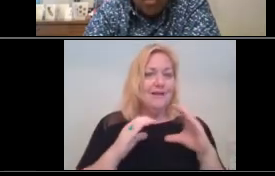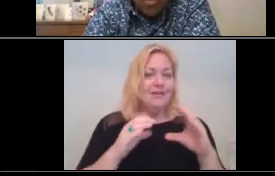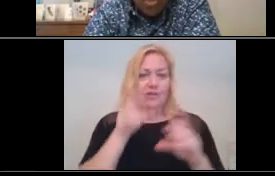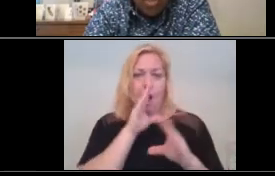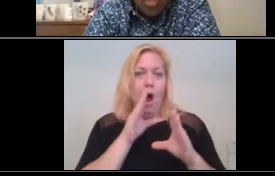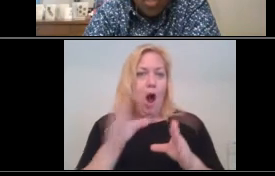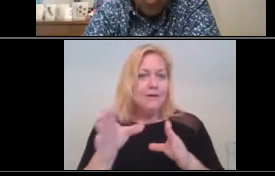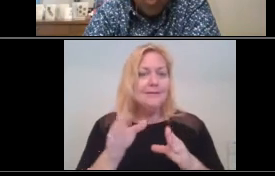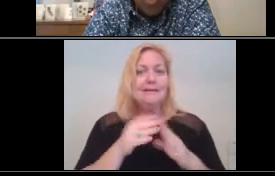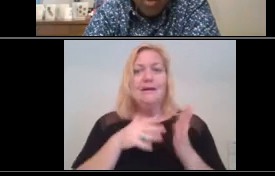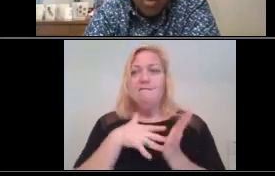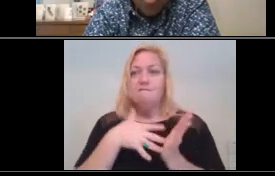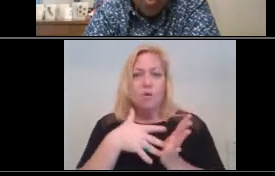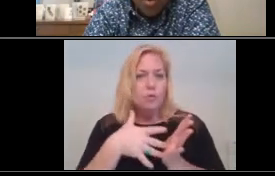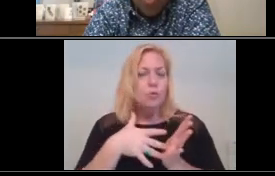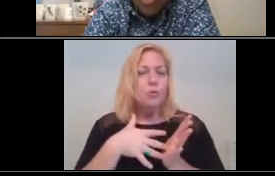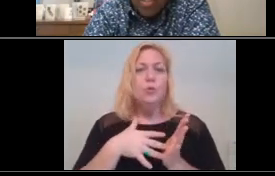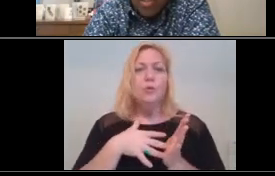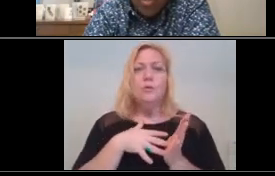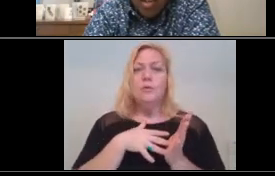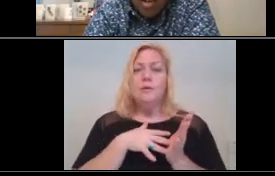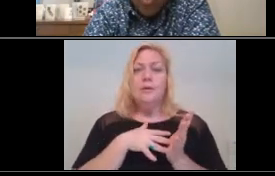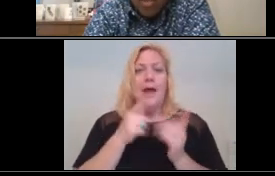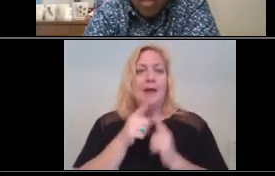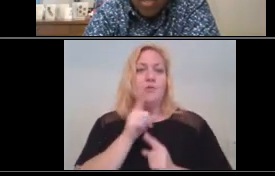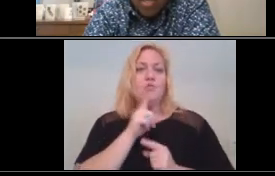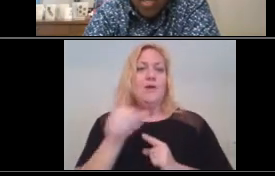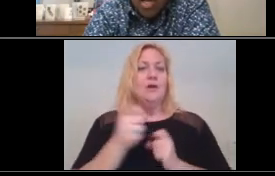honestly, vulnerably, and with authentic